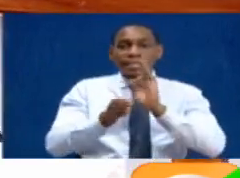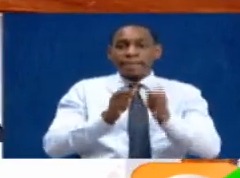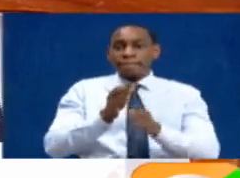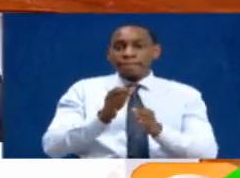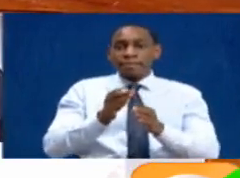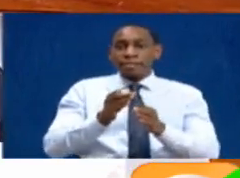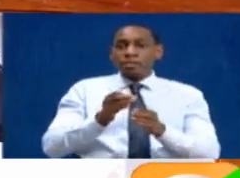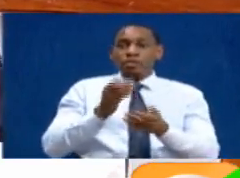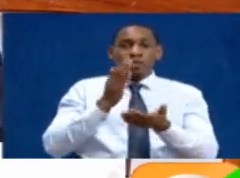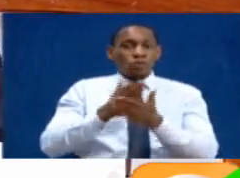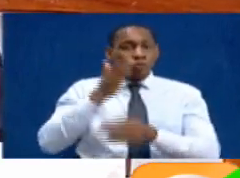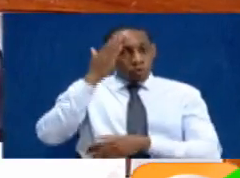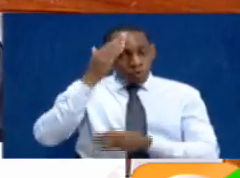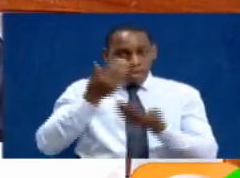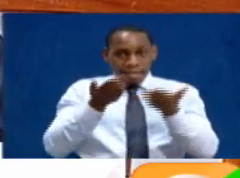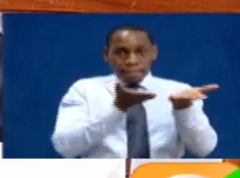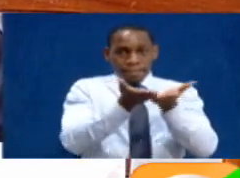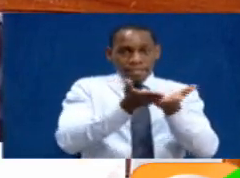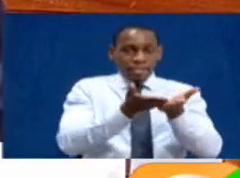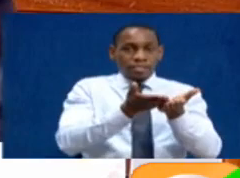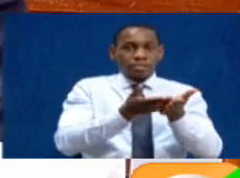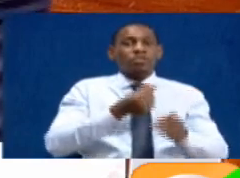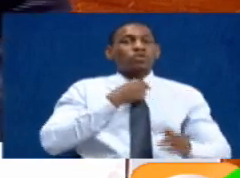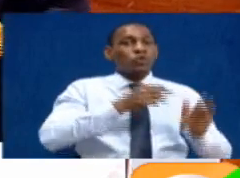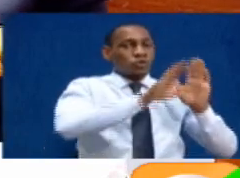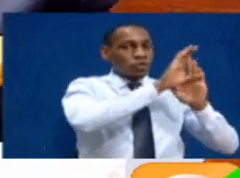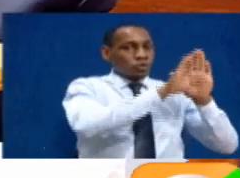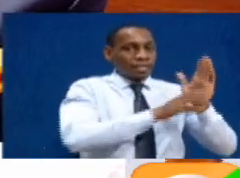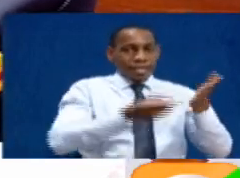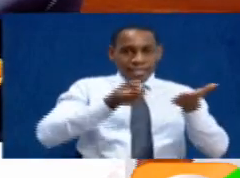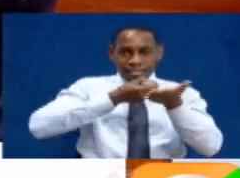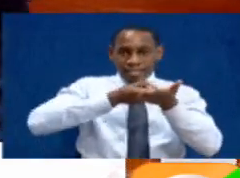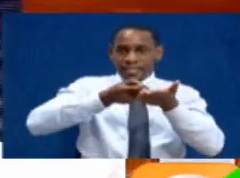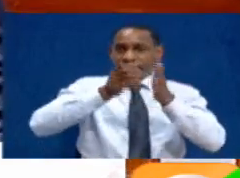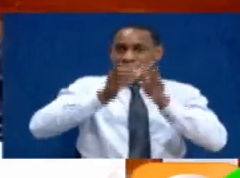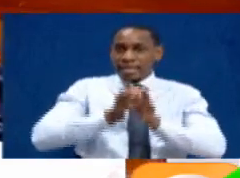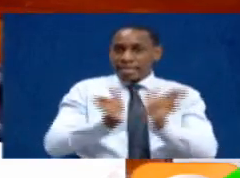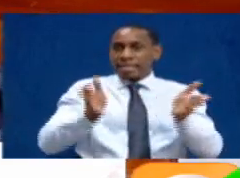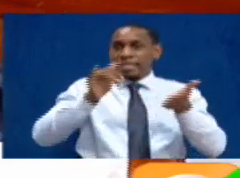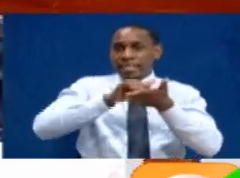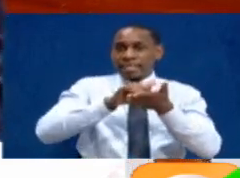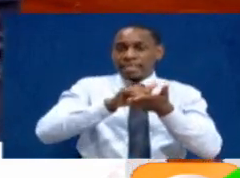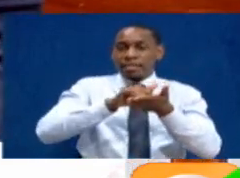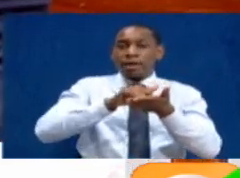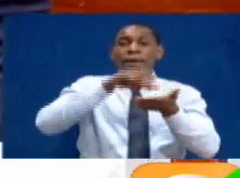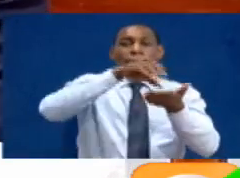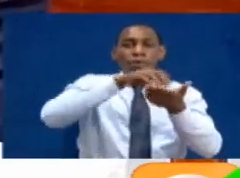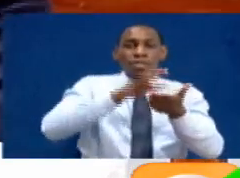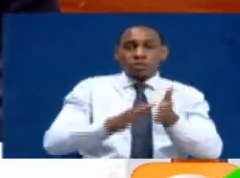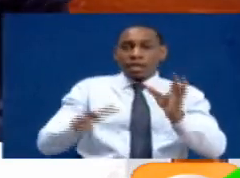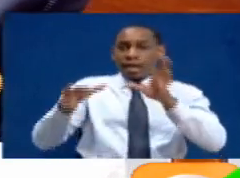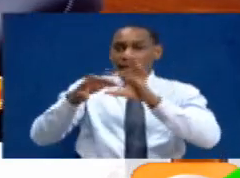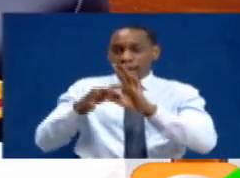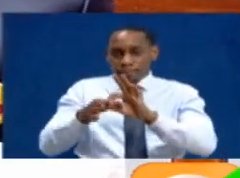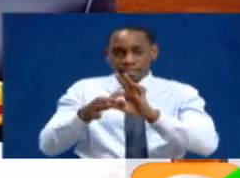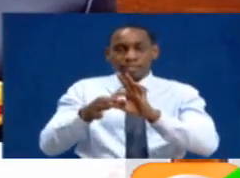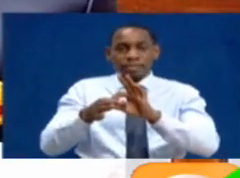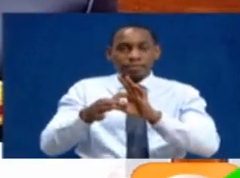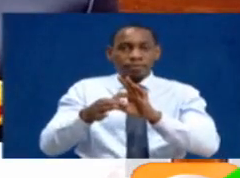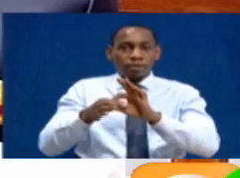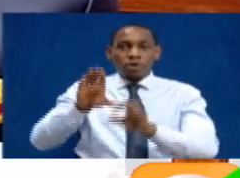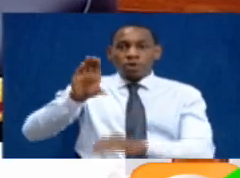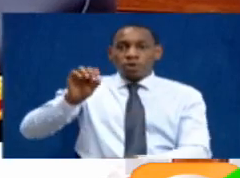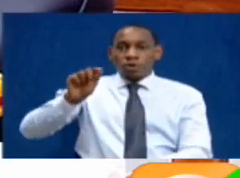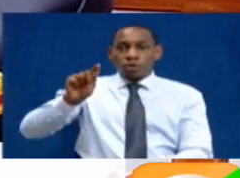private to any trade union constitution, is secretary general. That is now court. Affiliate of court, you are a general